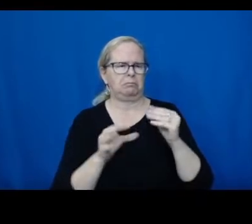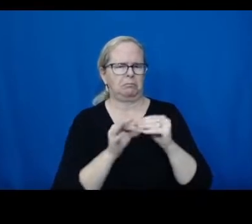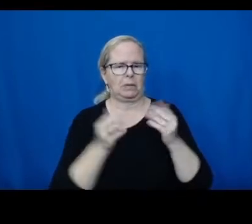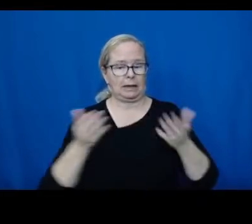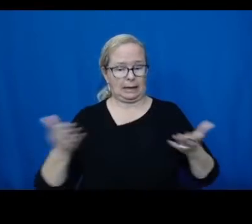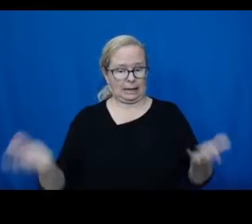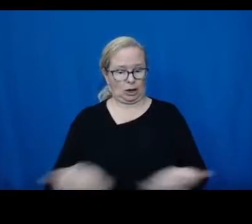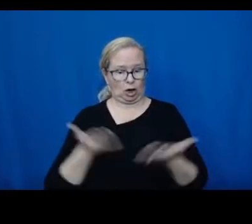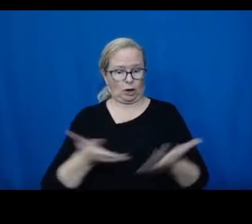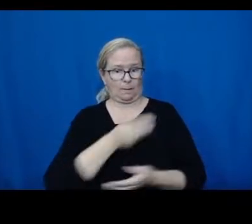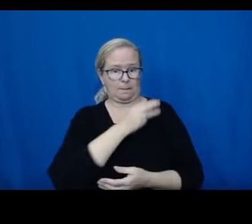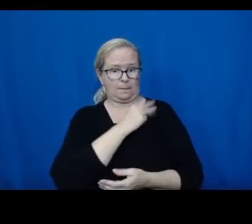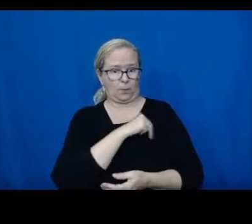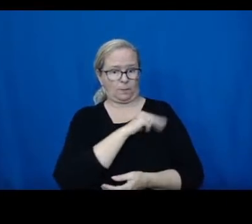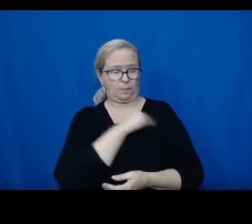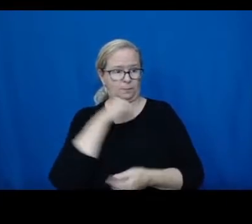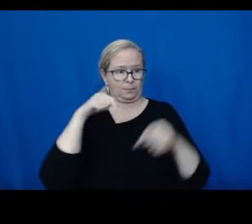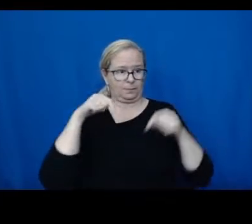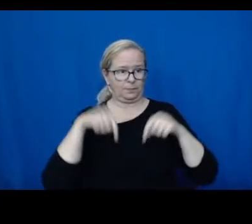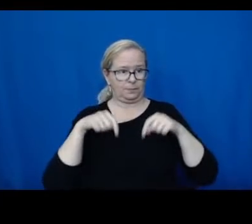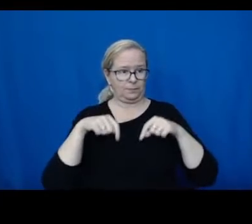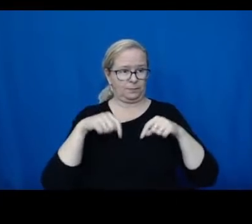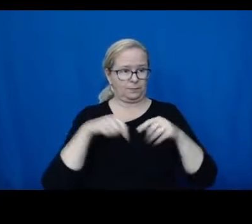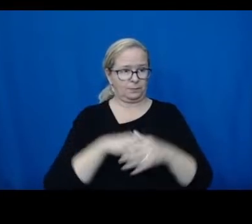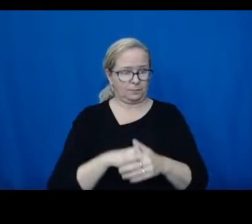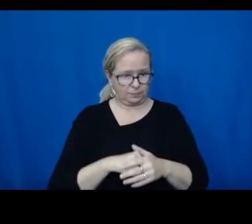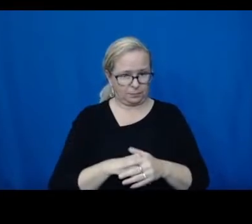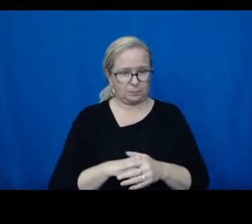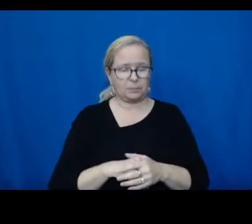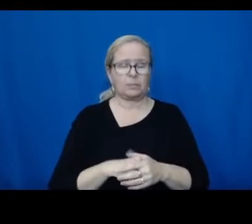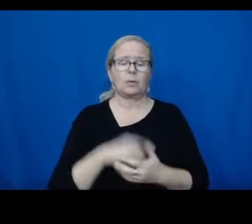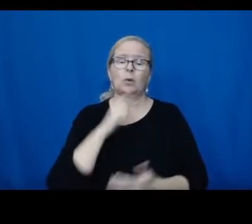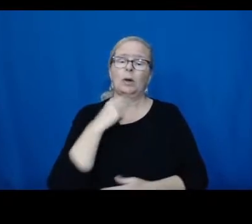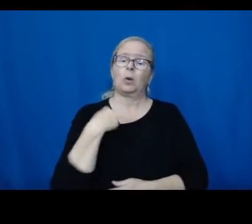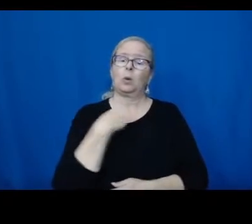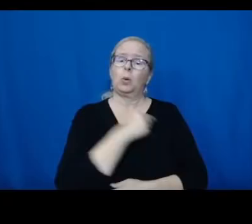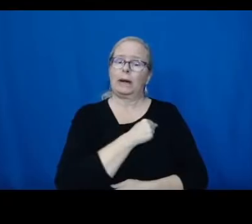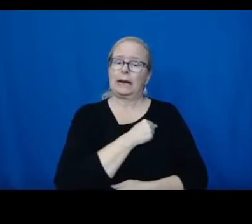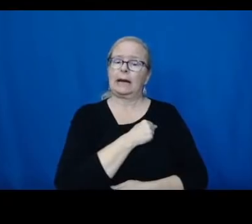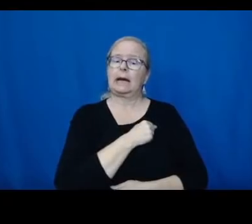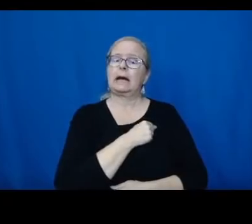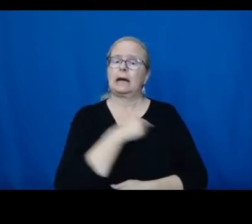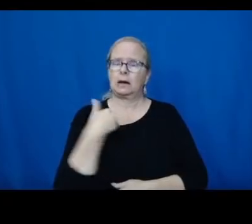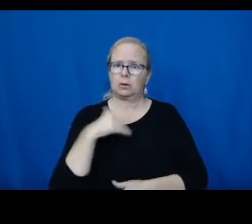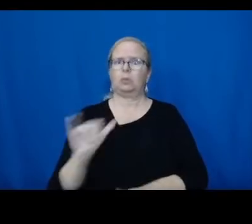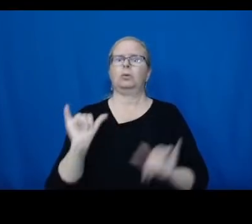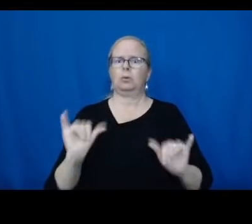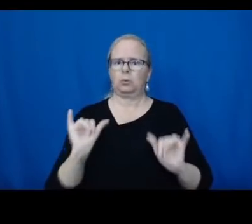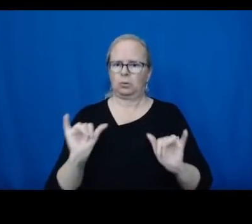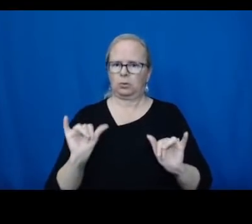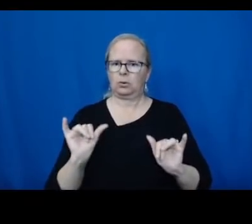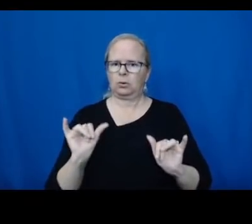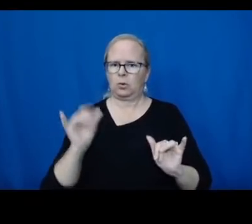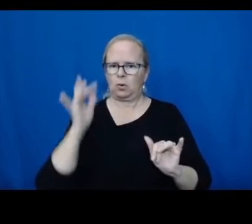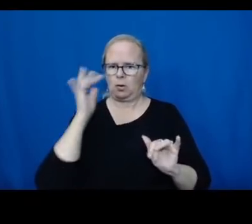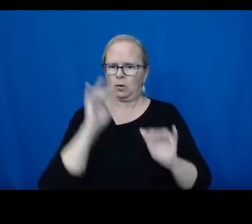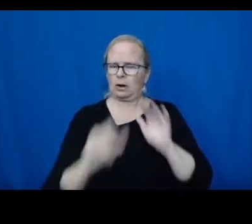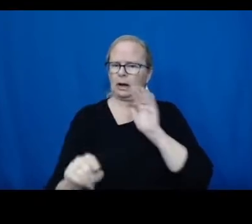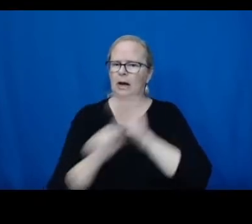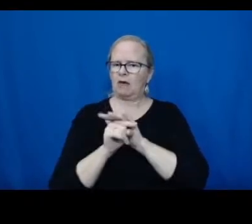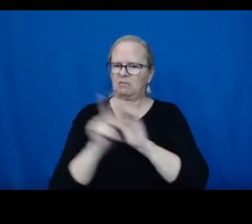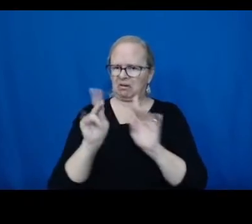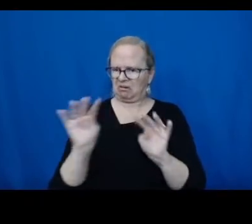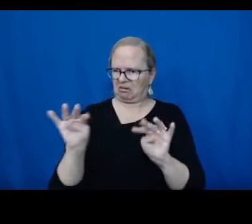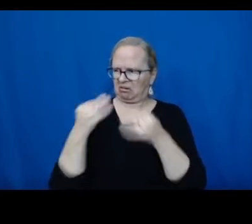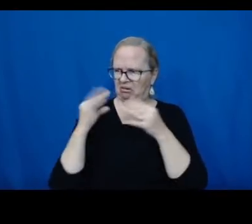reasons in waves 2 and 3. In particular, wave 3 was an absolute unmitigated disaster here until very late